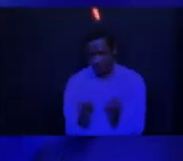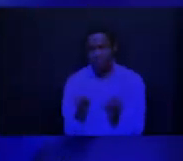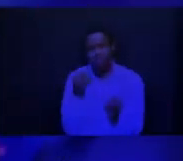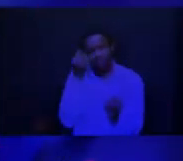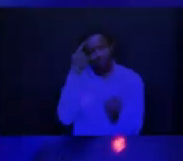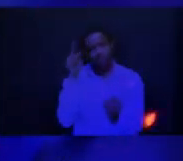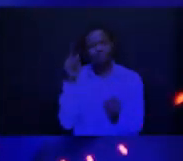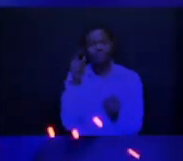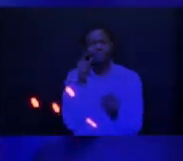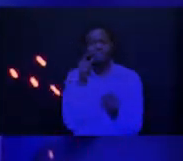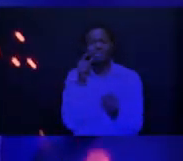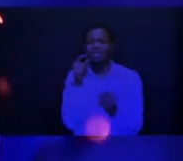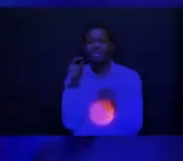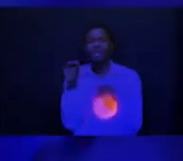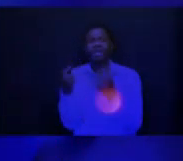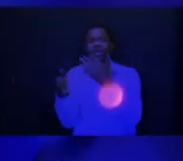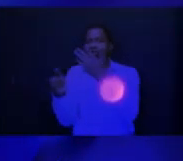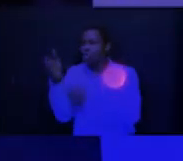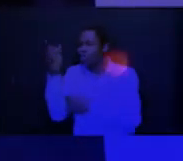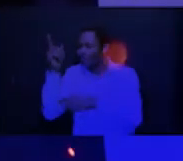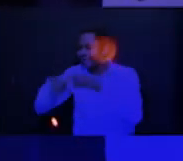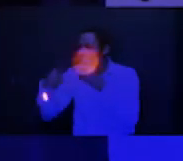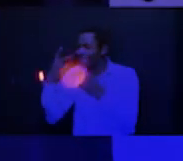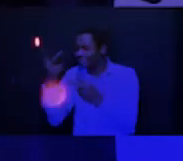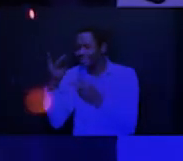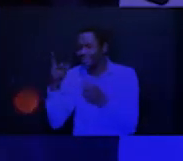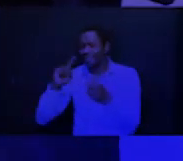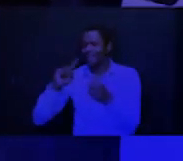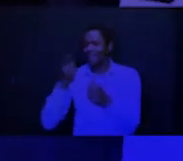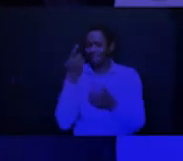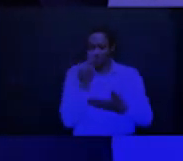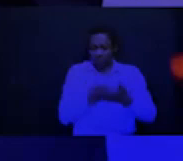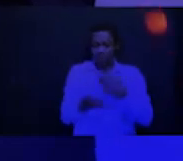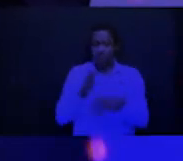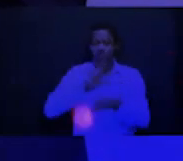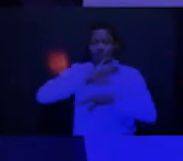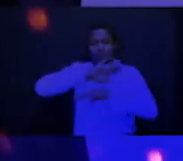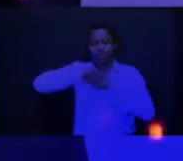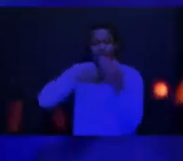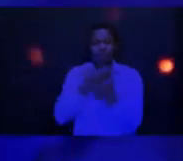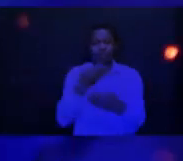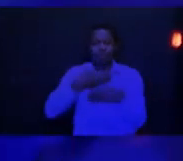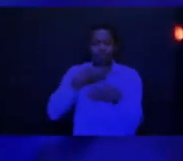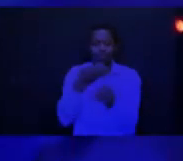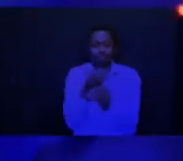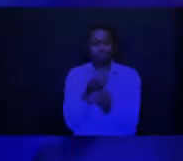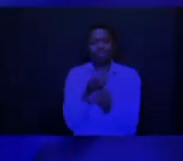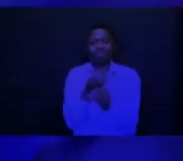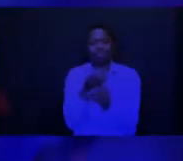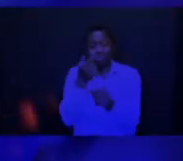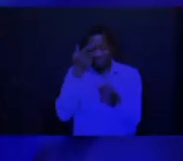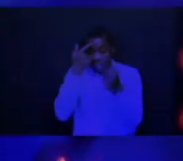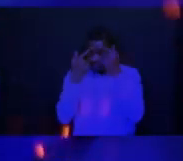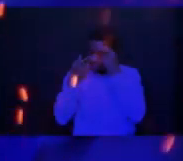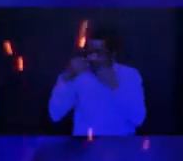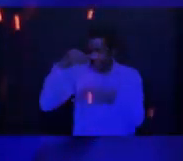The firstborn of all creation. For in him all things